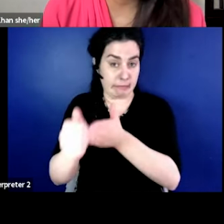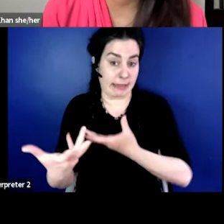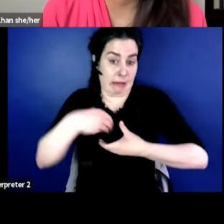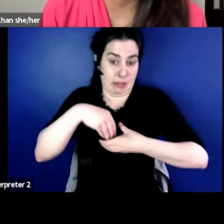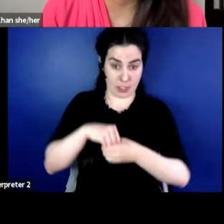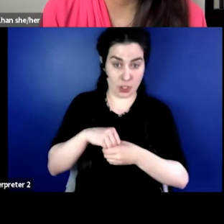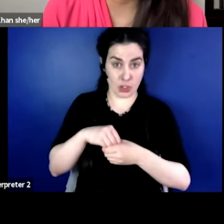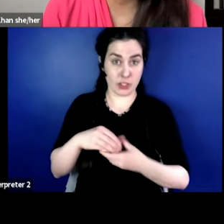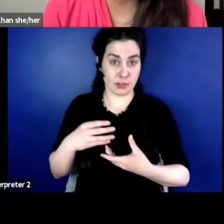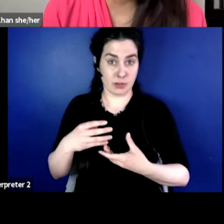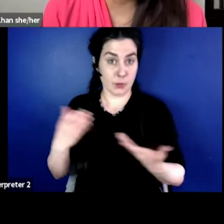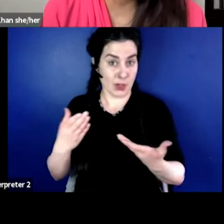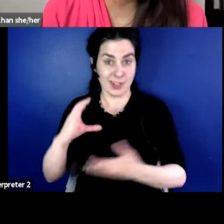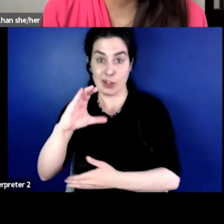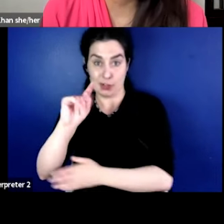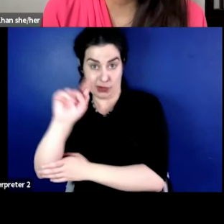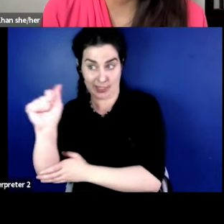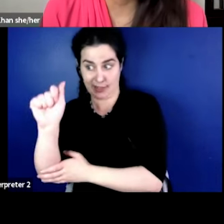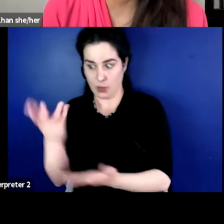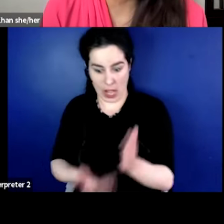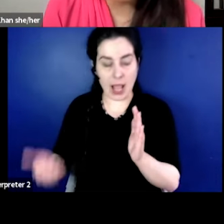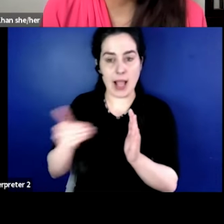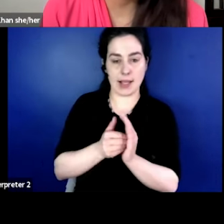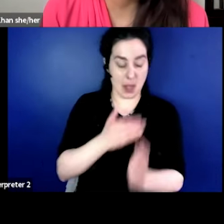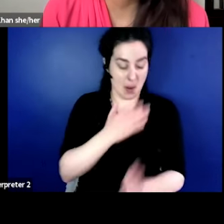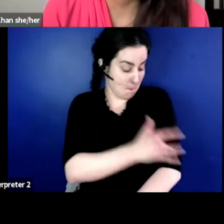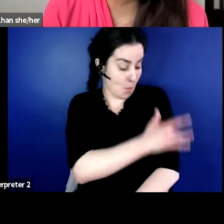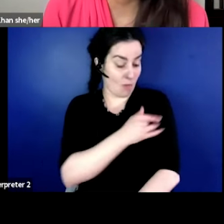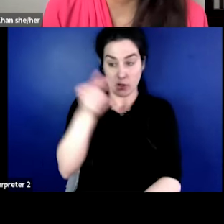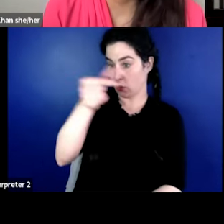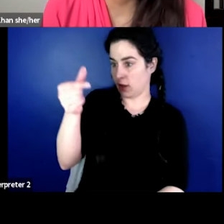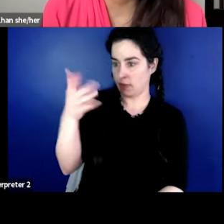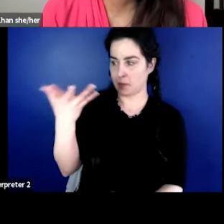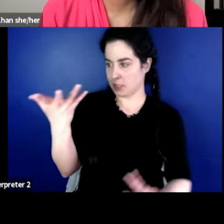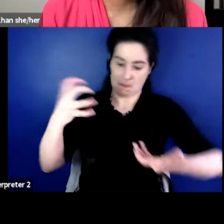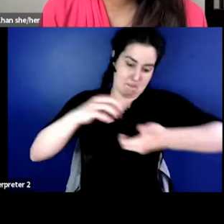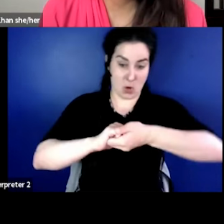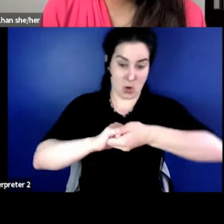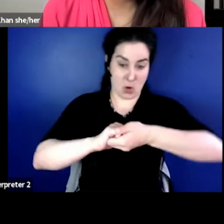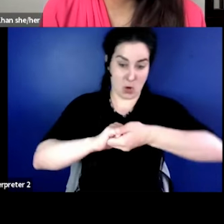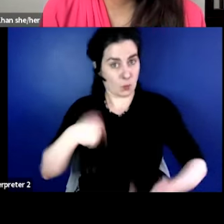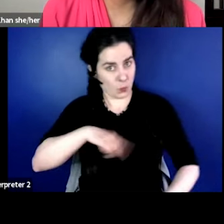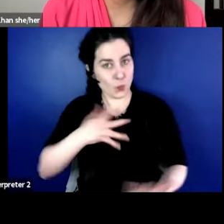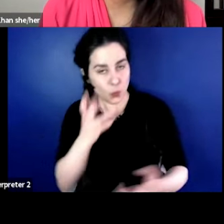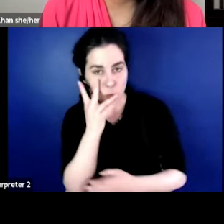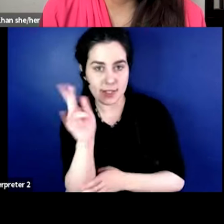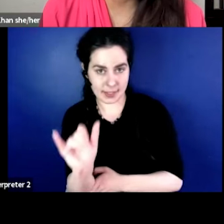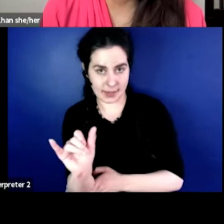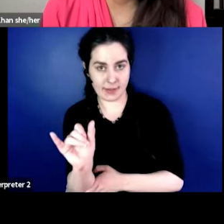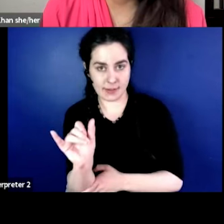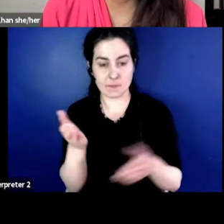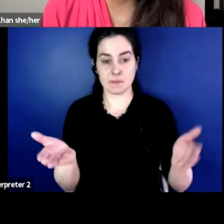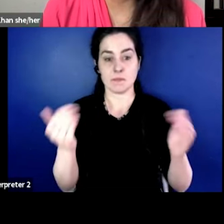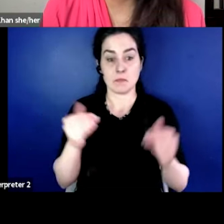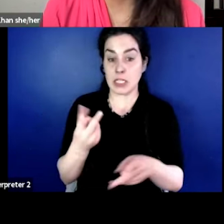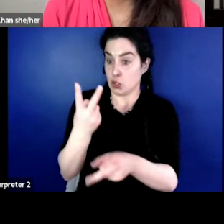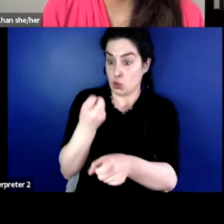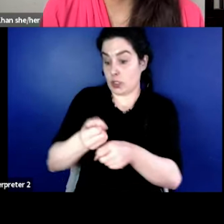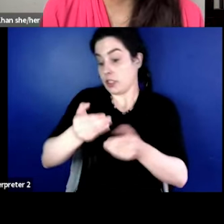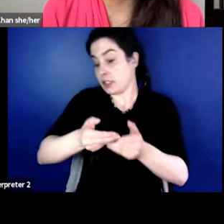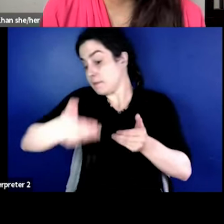another way in which we're seeing provincial governments seeing themselves as partners with this. And that's what we want to see. Our work really the next 2 years is